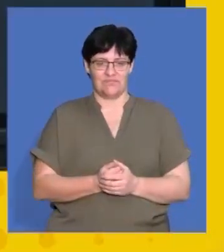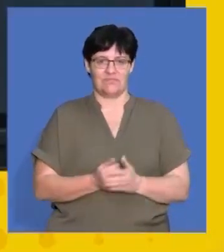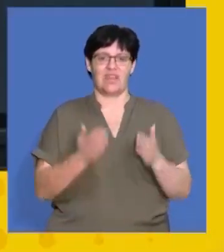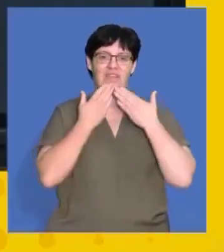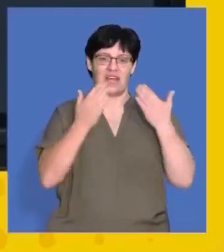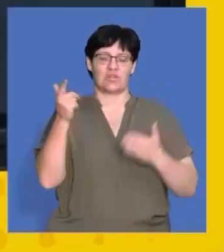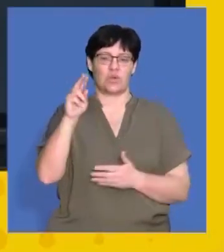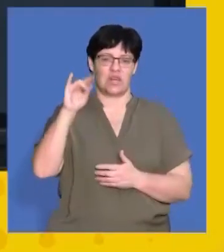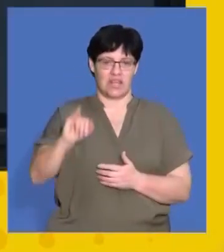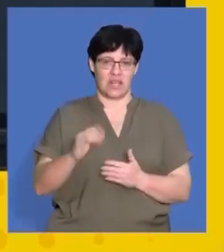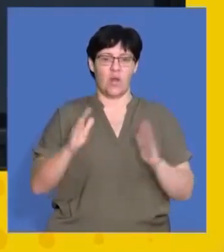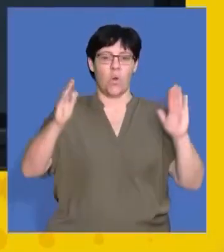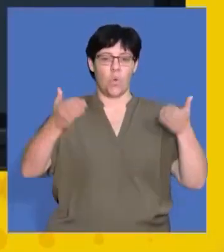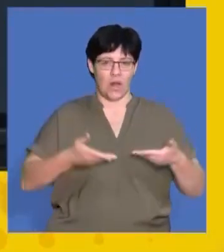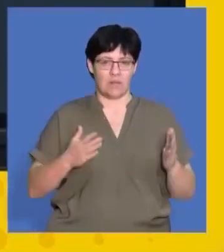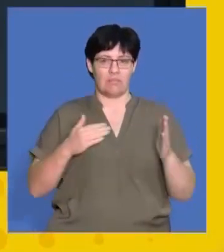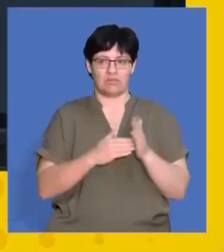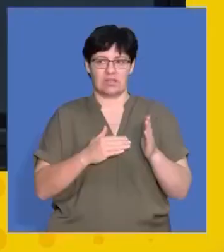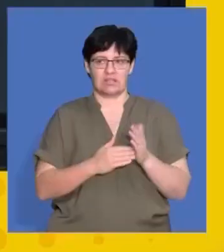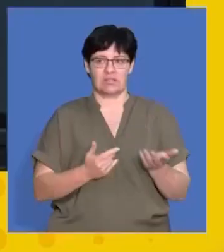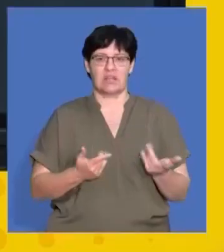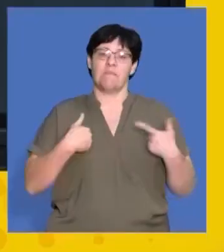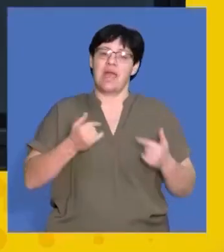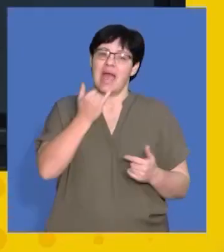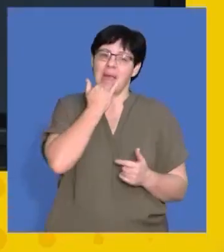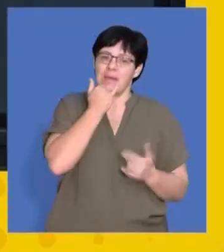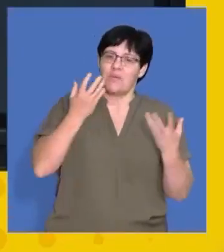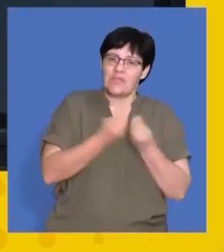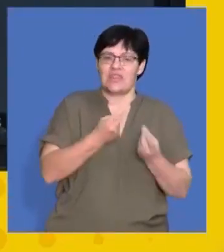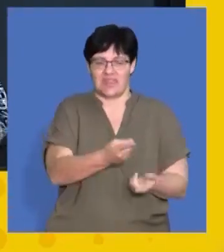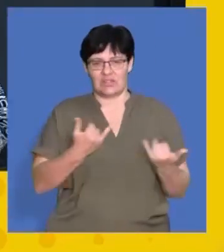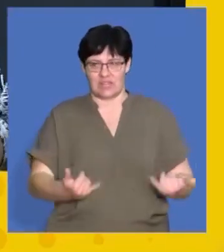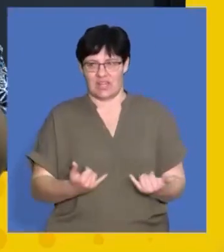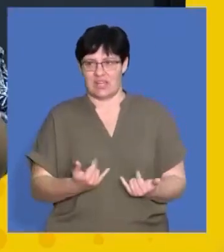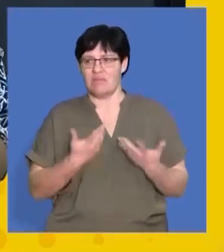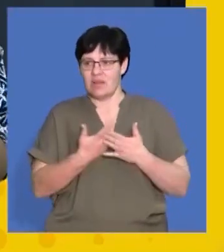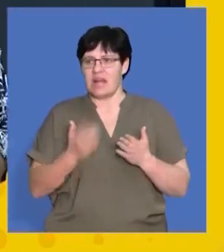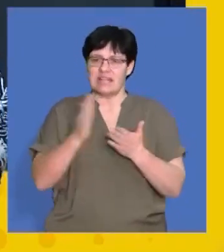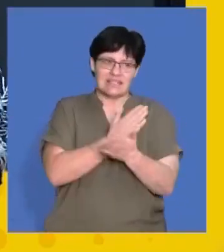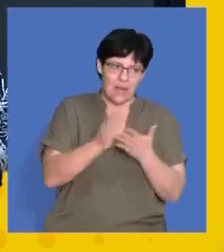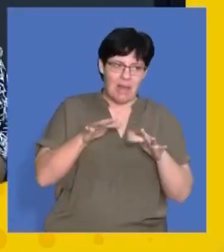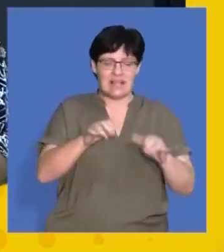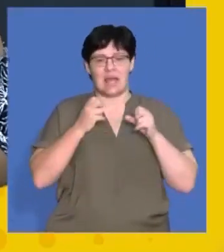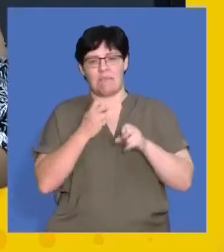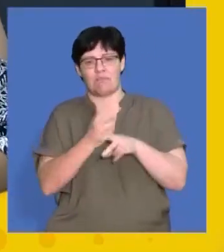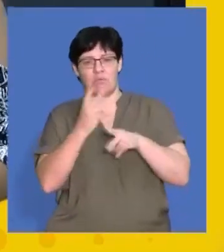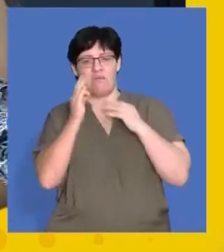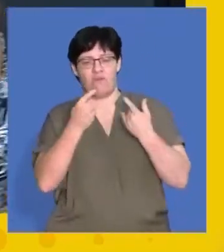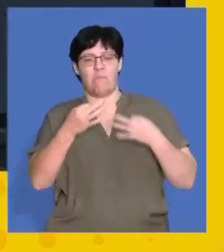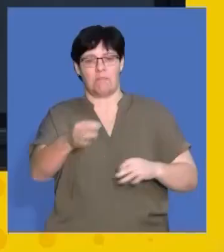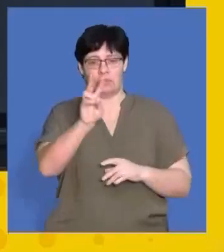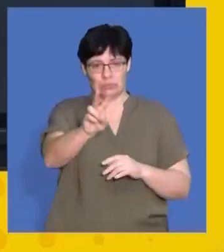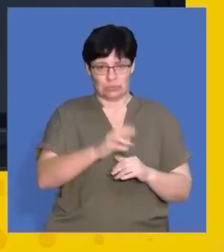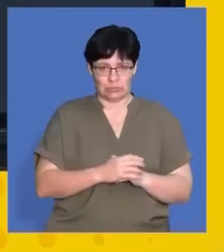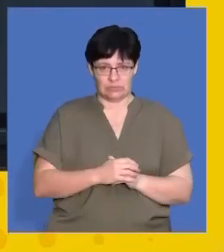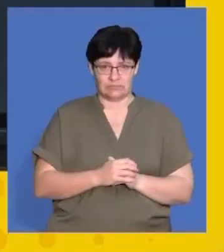Thanks, Luni. Welcome, Matrix. I'm happy to be here with you today to go through some exam prep for paper 2.